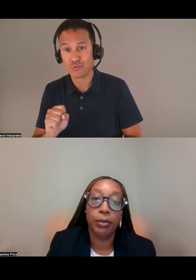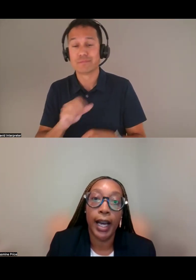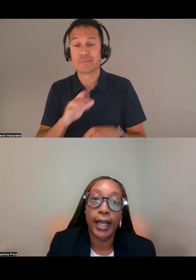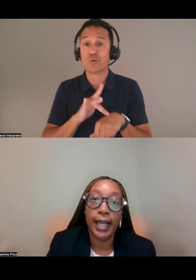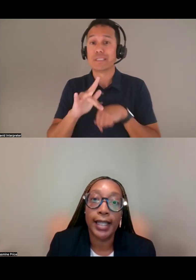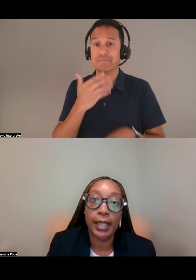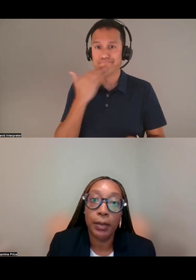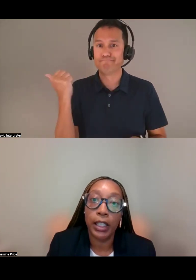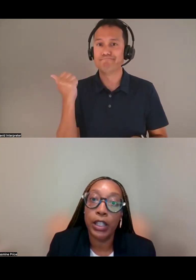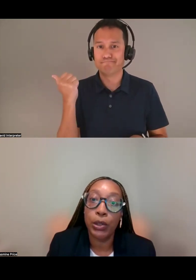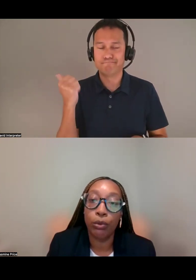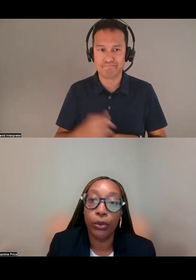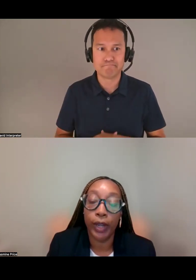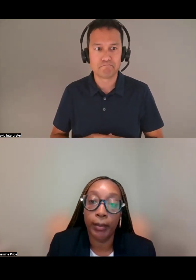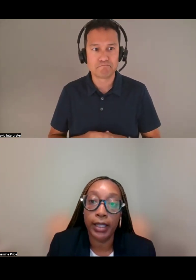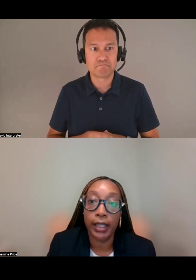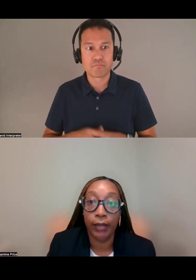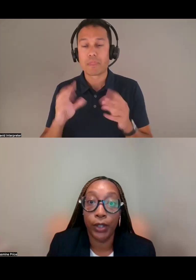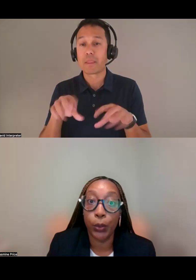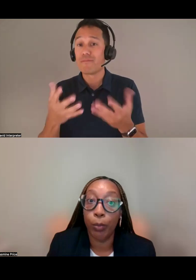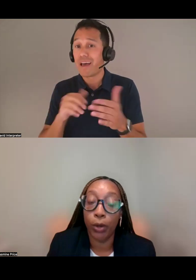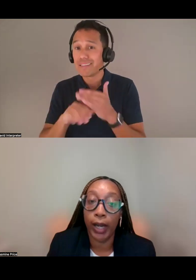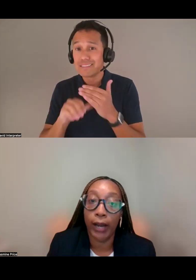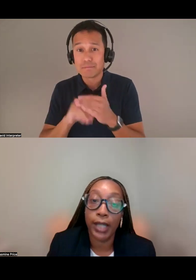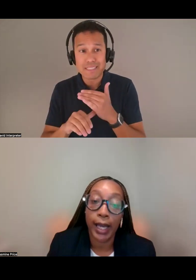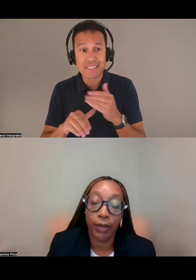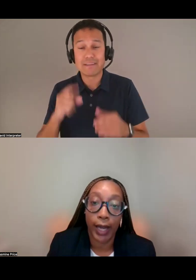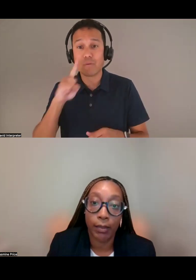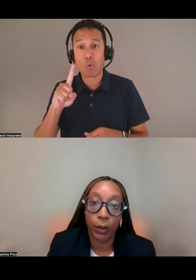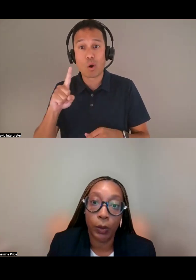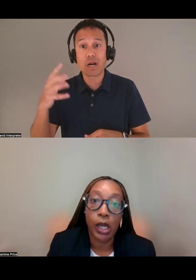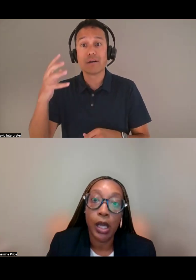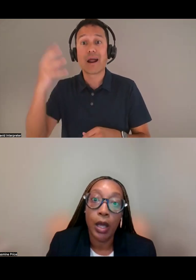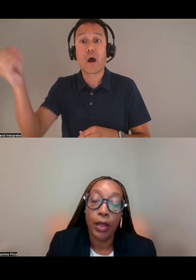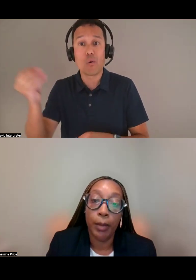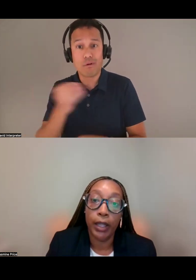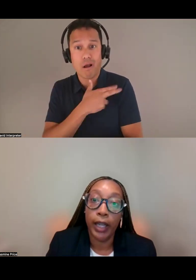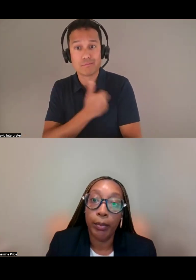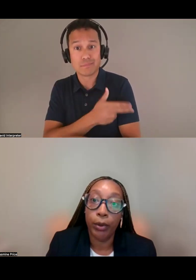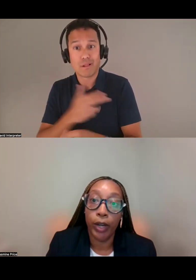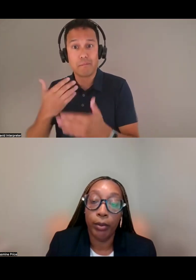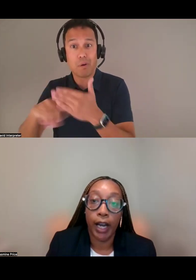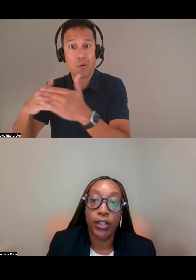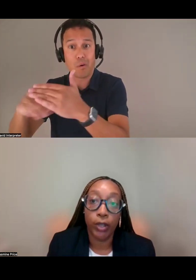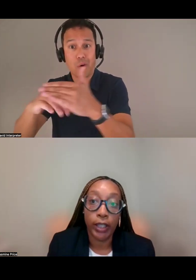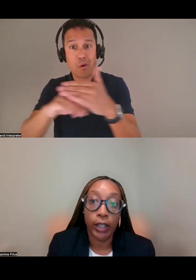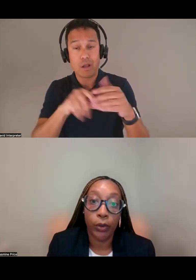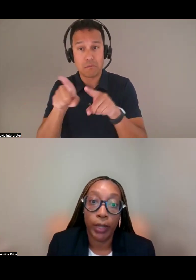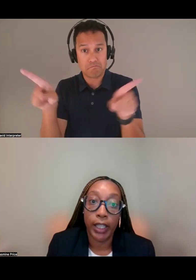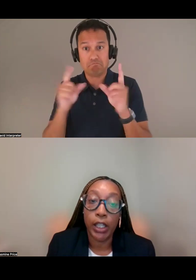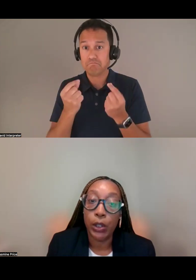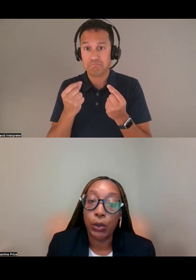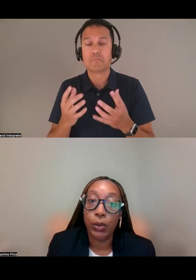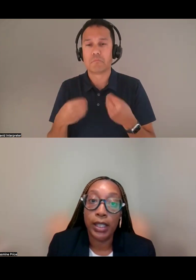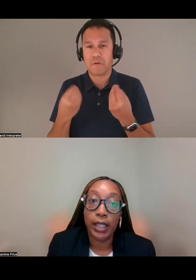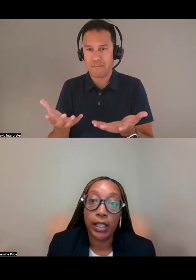To provide accessibility to rural families and infants who are born outside of a hospital, the Maryland EHDI program provides screening